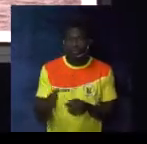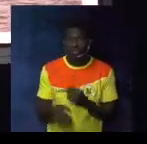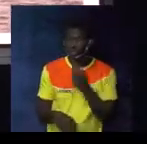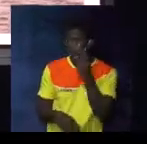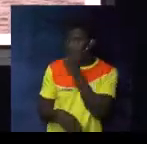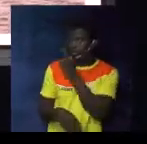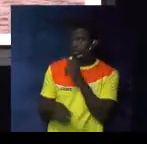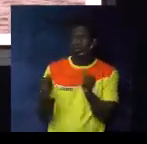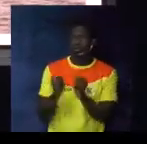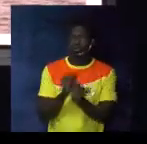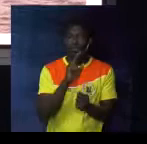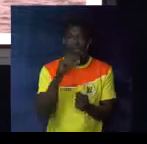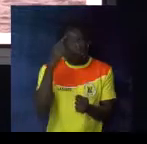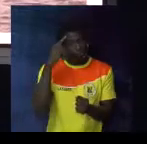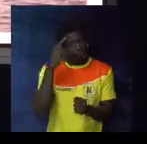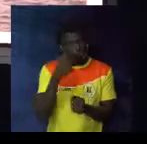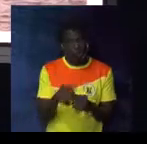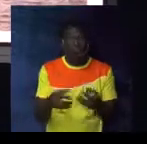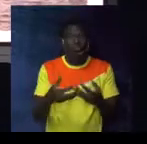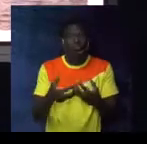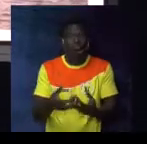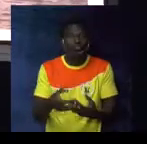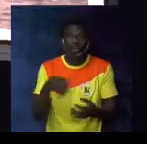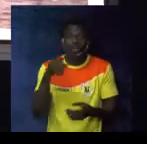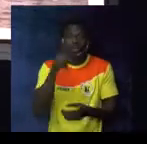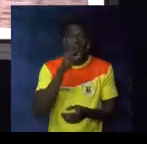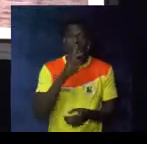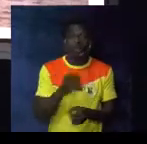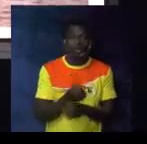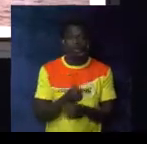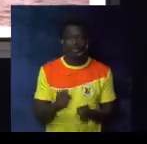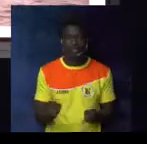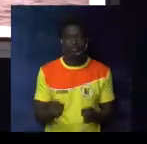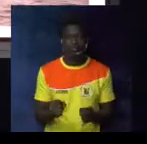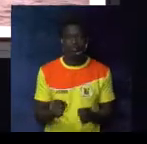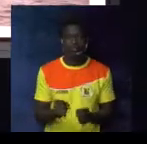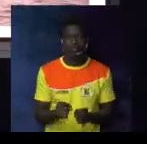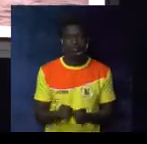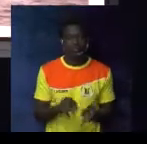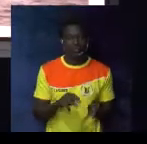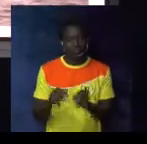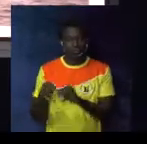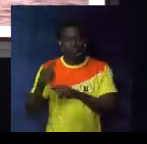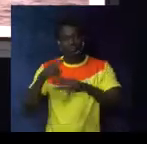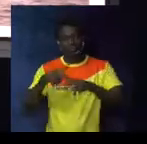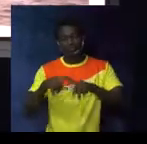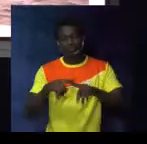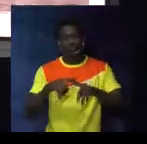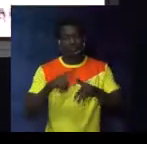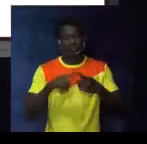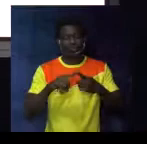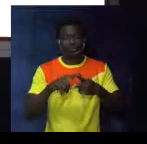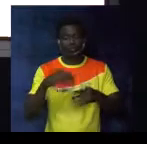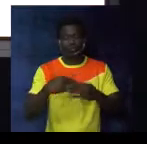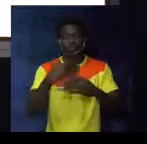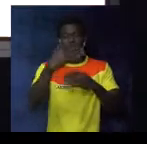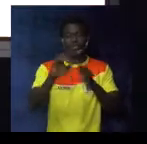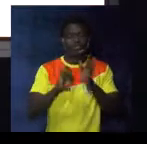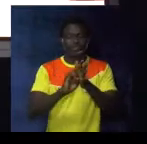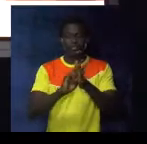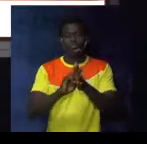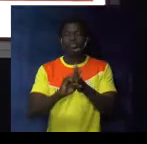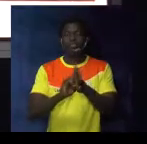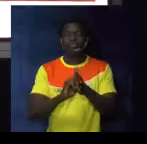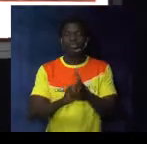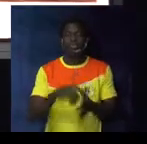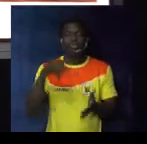be fishing there. But with the use of trawlers, you are safe. So trawlers are used for fishing. Moving on to the next example